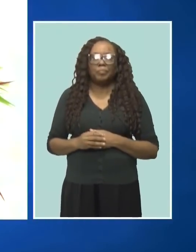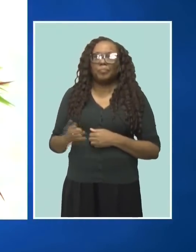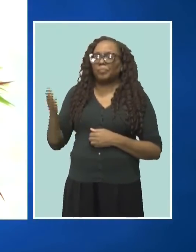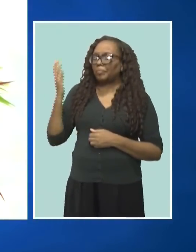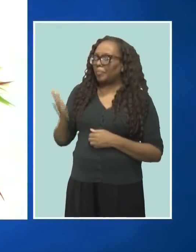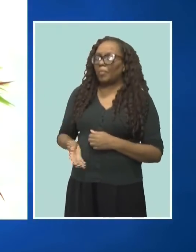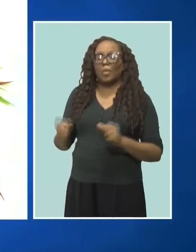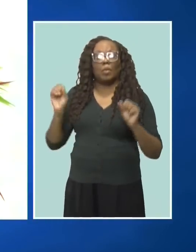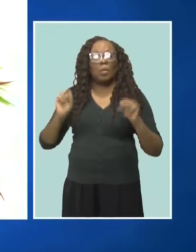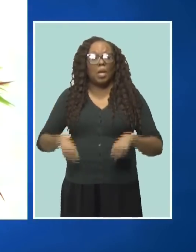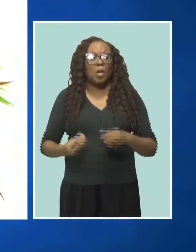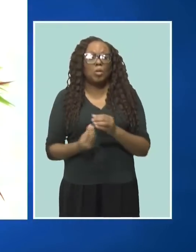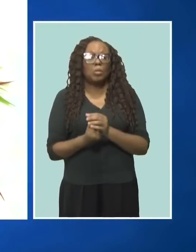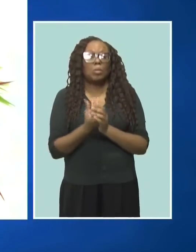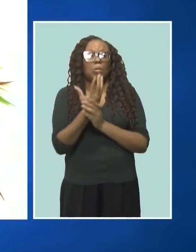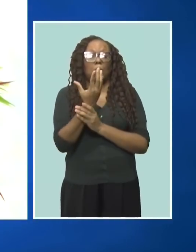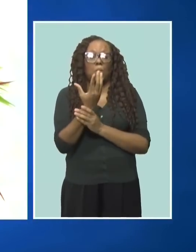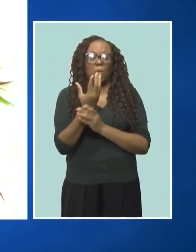produce more.